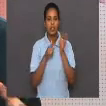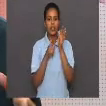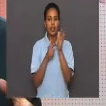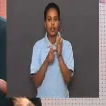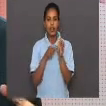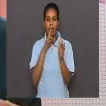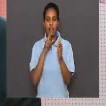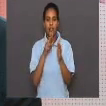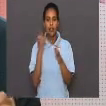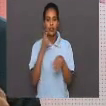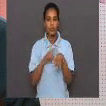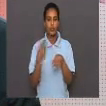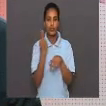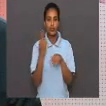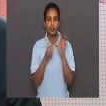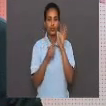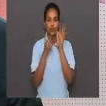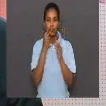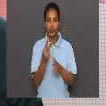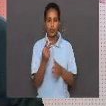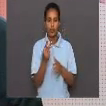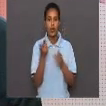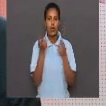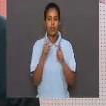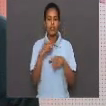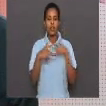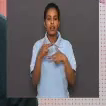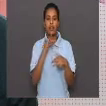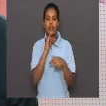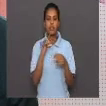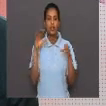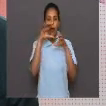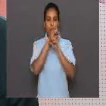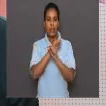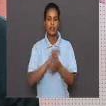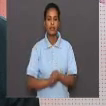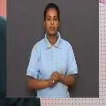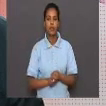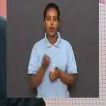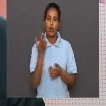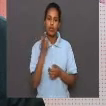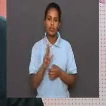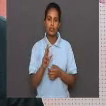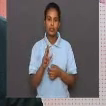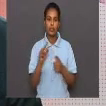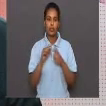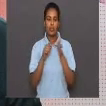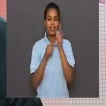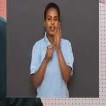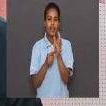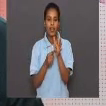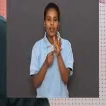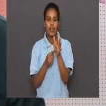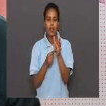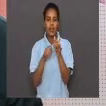Indicators are often used to show when the reaction is complete, or to indicate